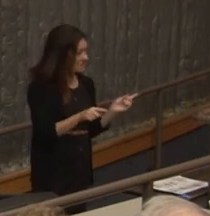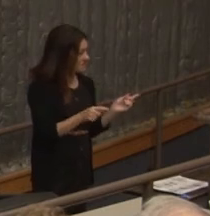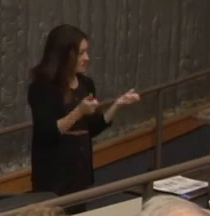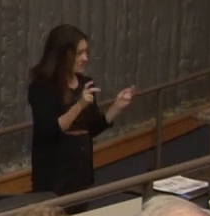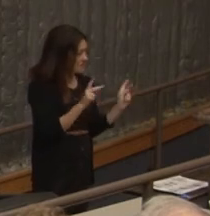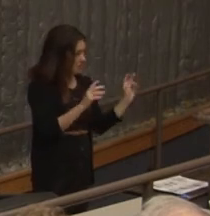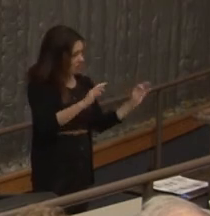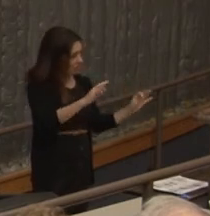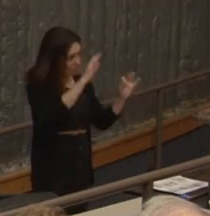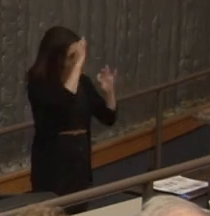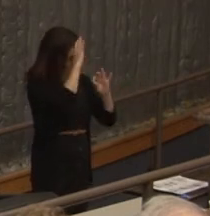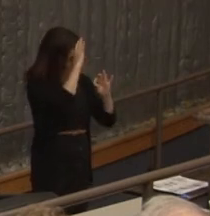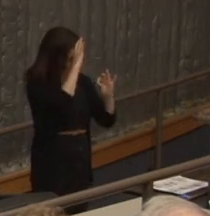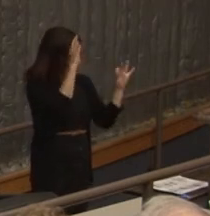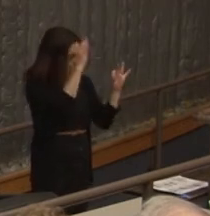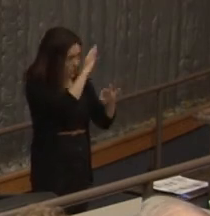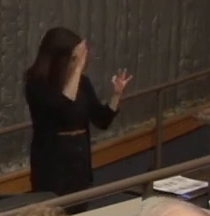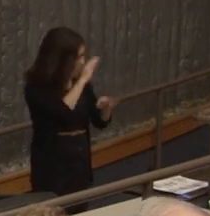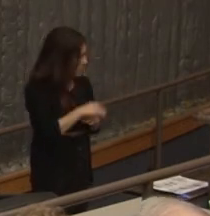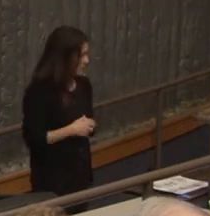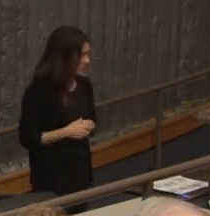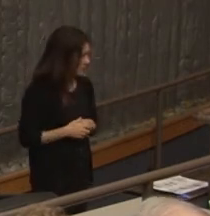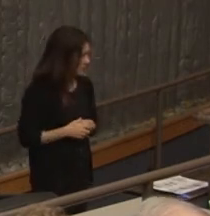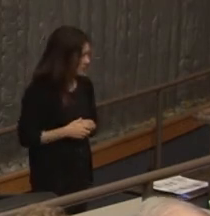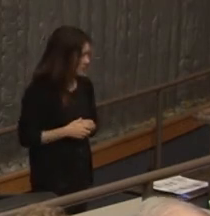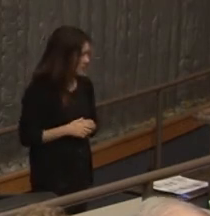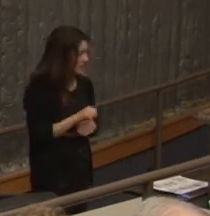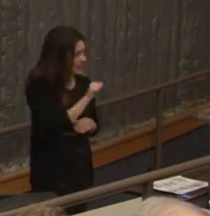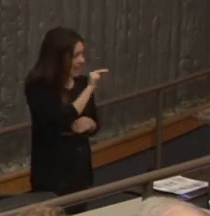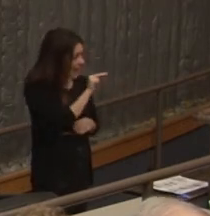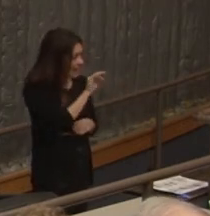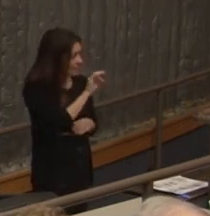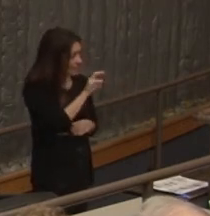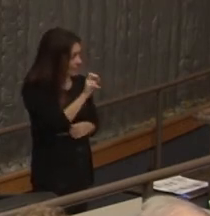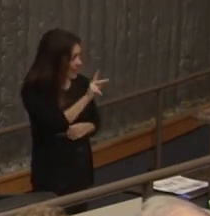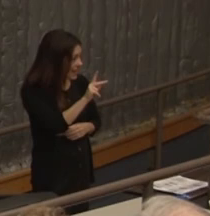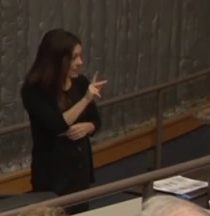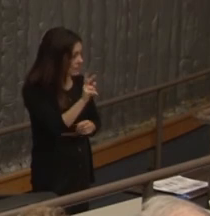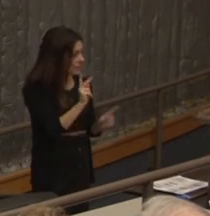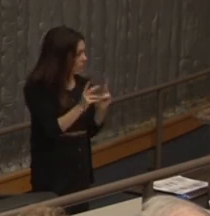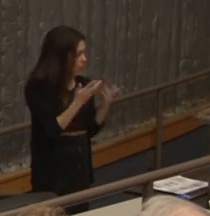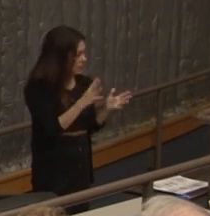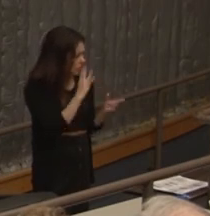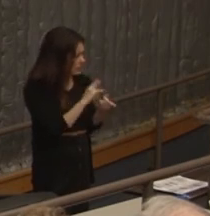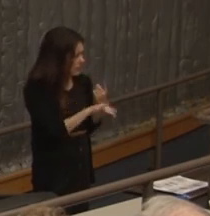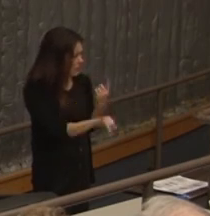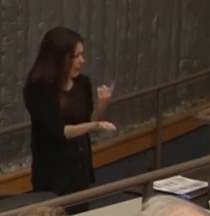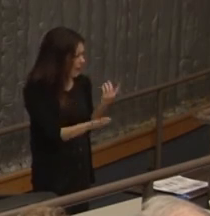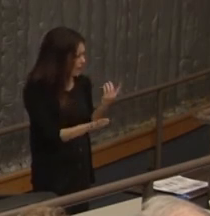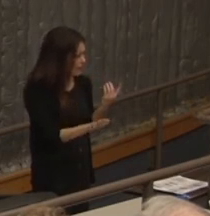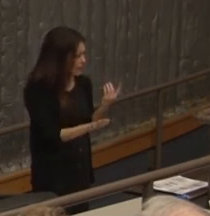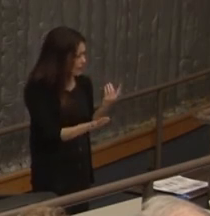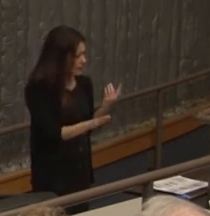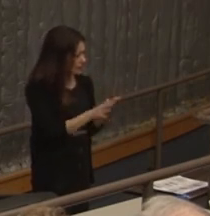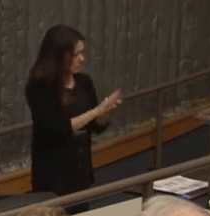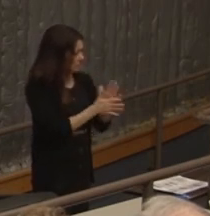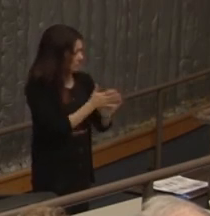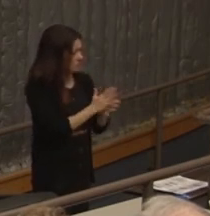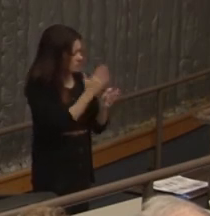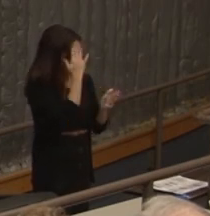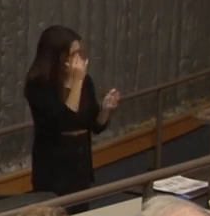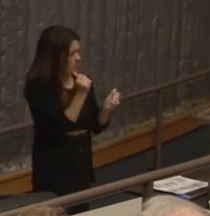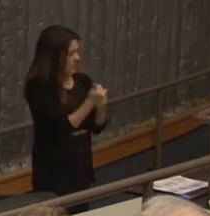lot had been in Frank, and wasn't everything said already? You know, it's amazing